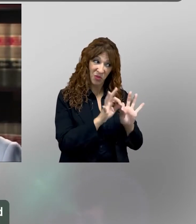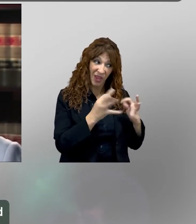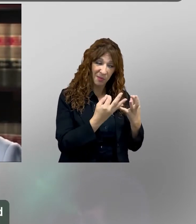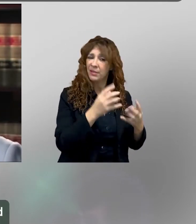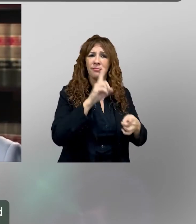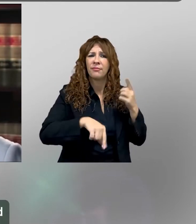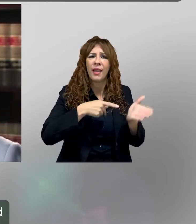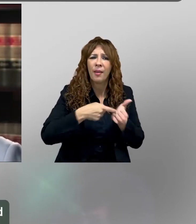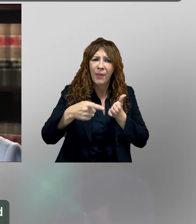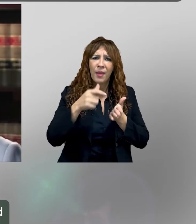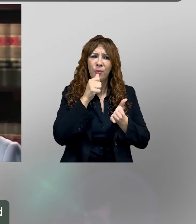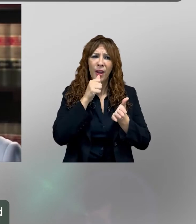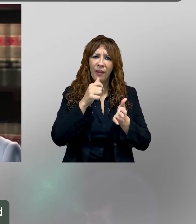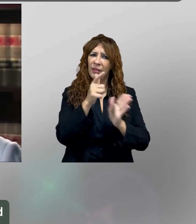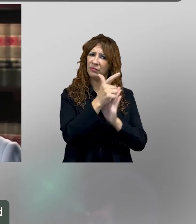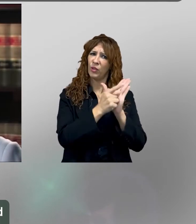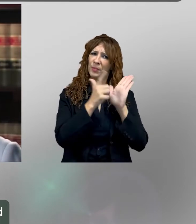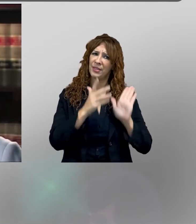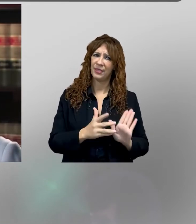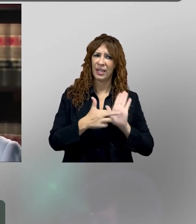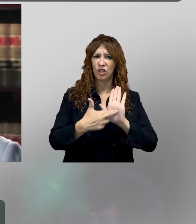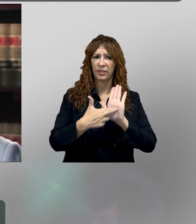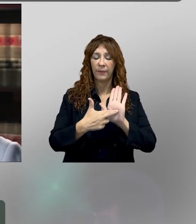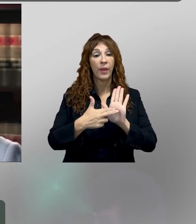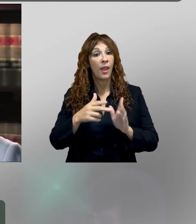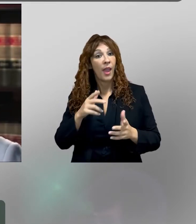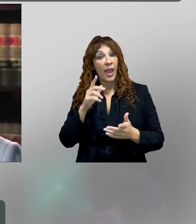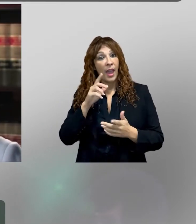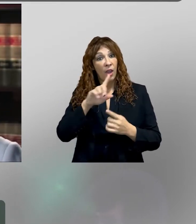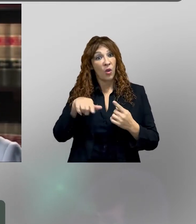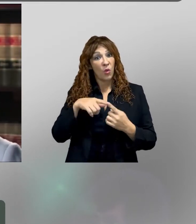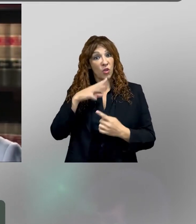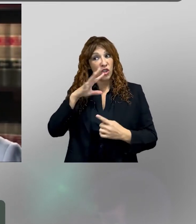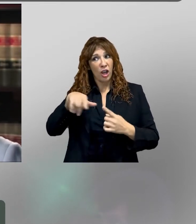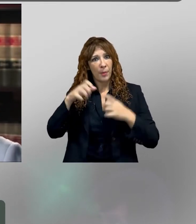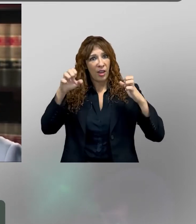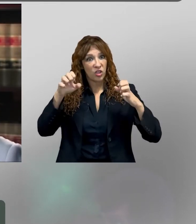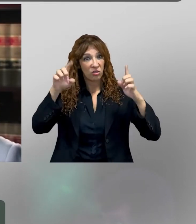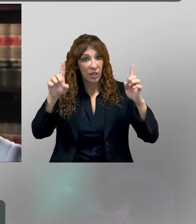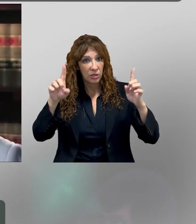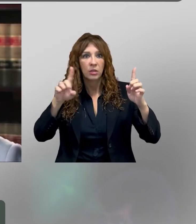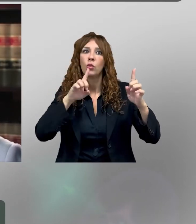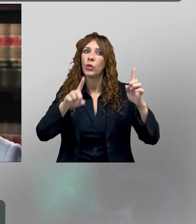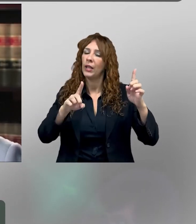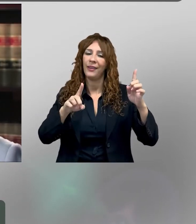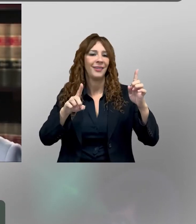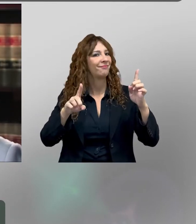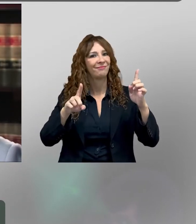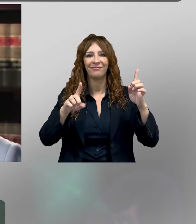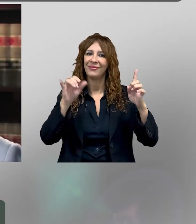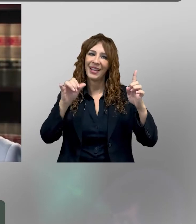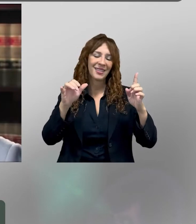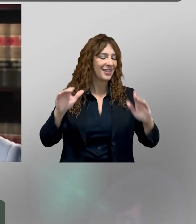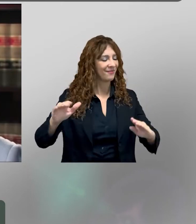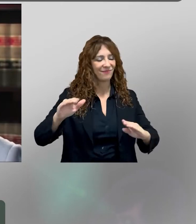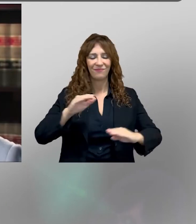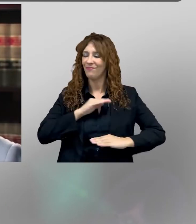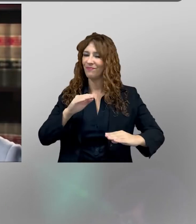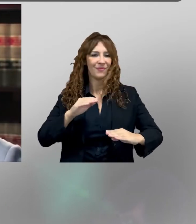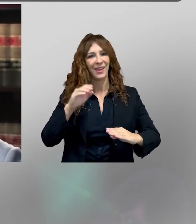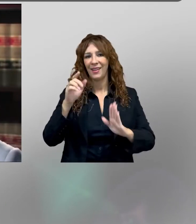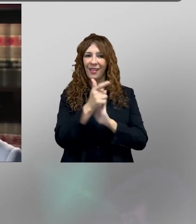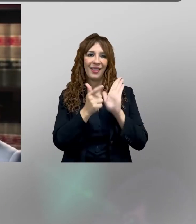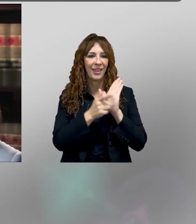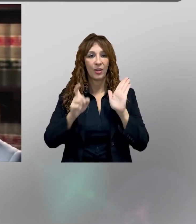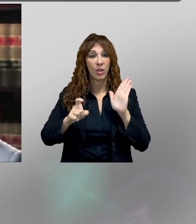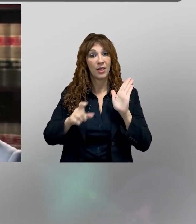families cannot afford private legal representation. And when it comes to education, it is one of the most unmet legal needs. And